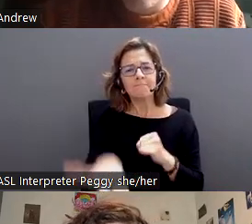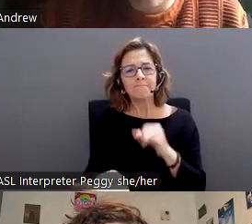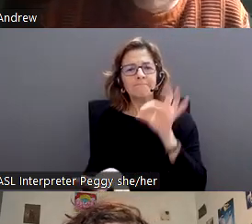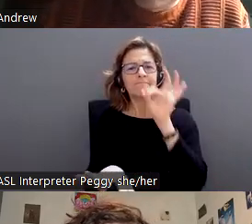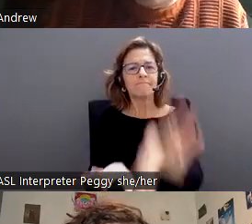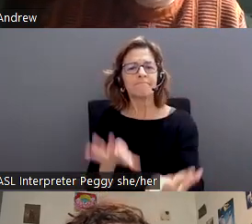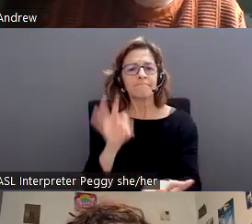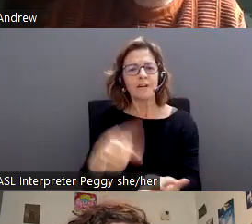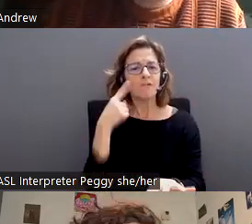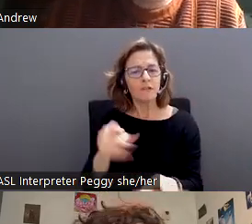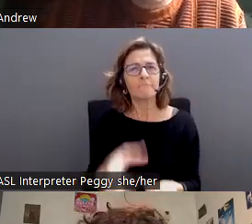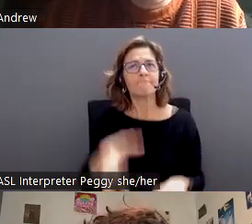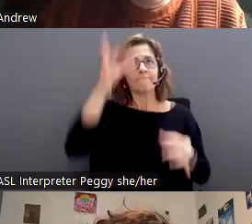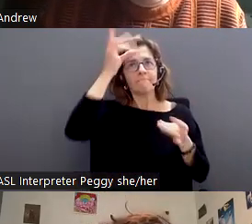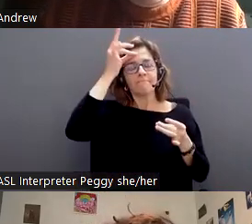folks might